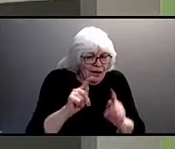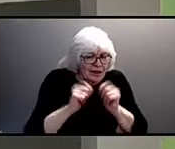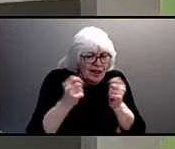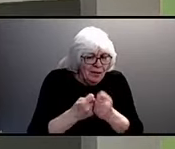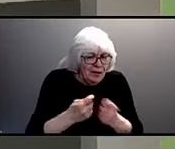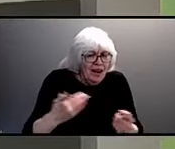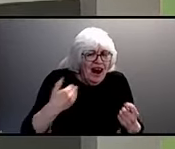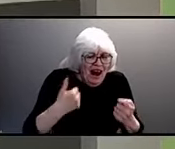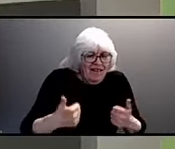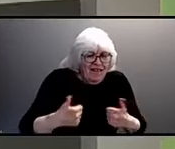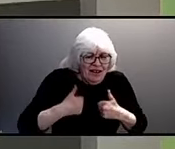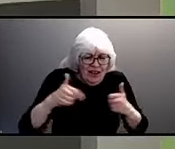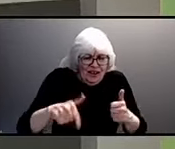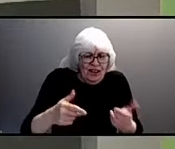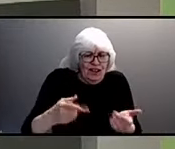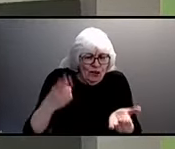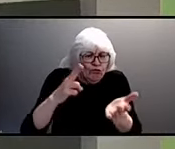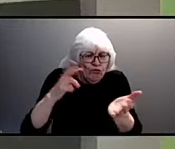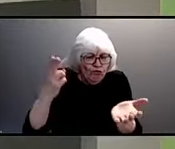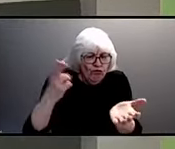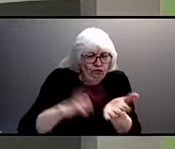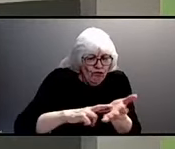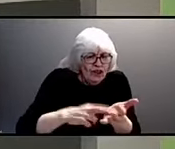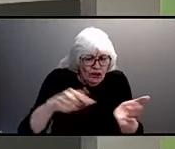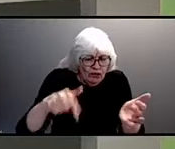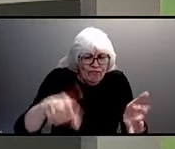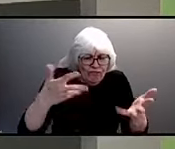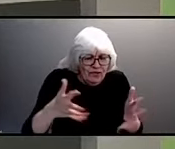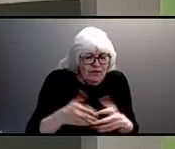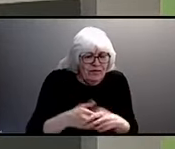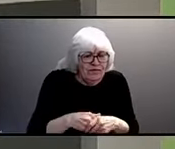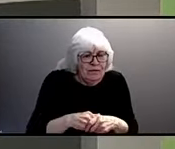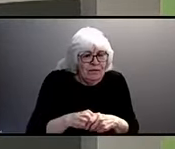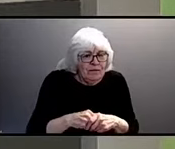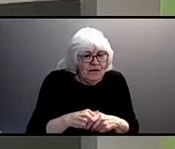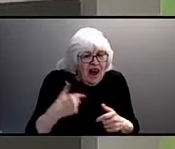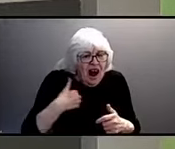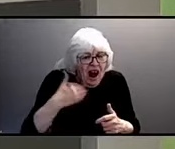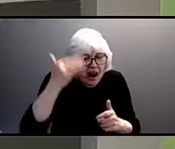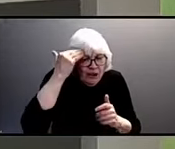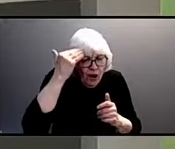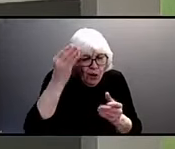thing that I know was brought to my attention to just let folks know, I believe